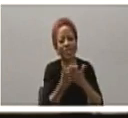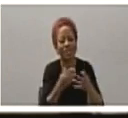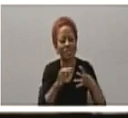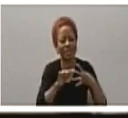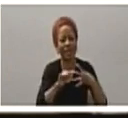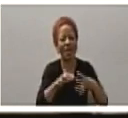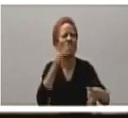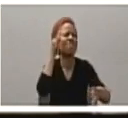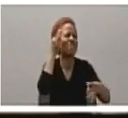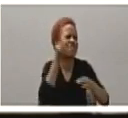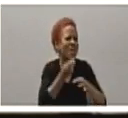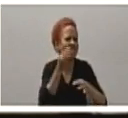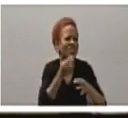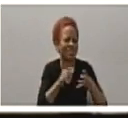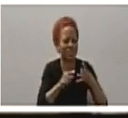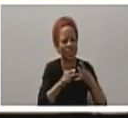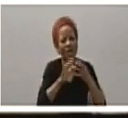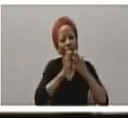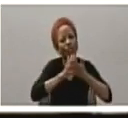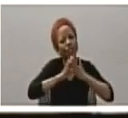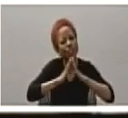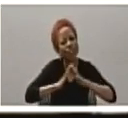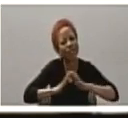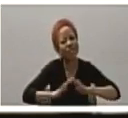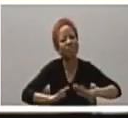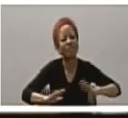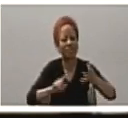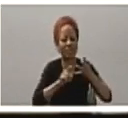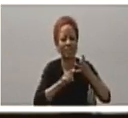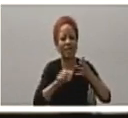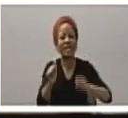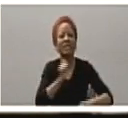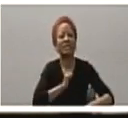faithfulness, gentleness, and self-control.